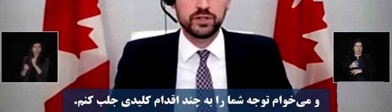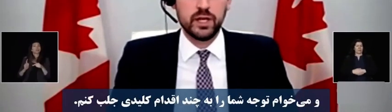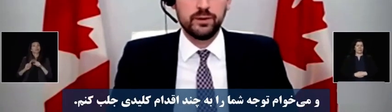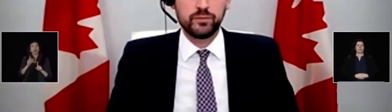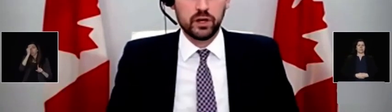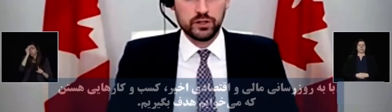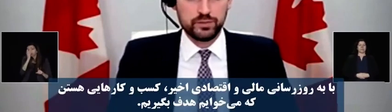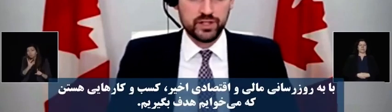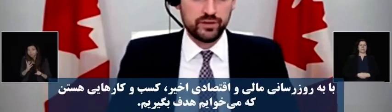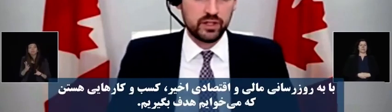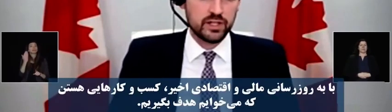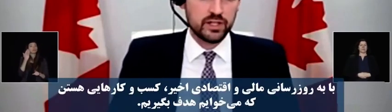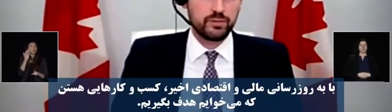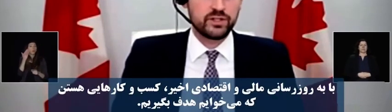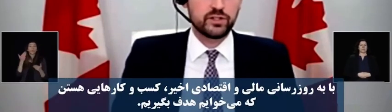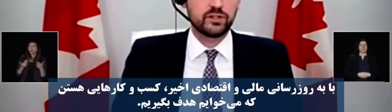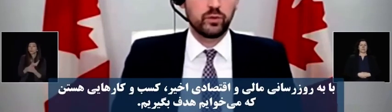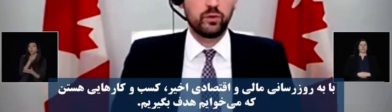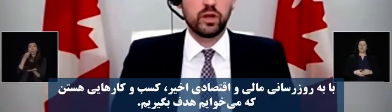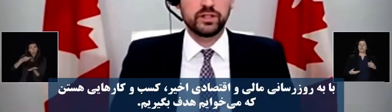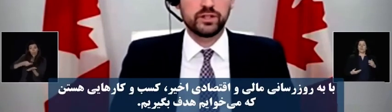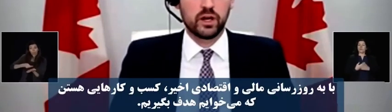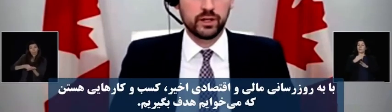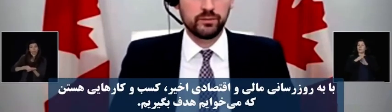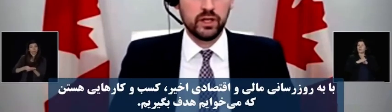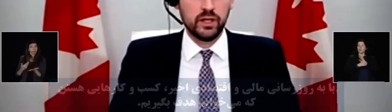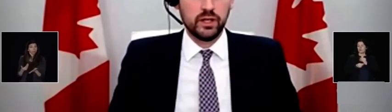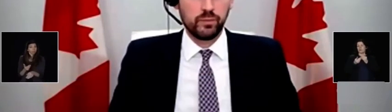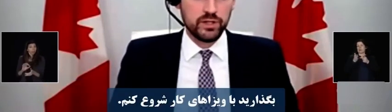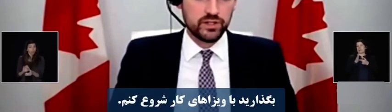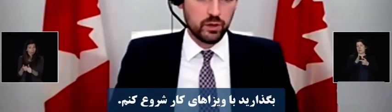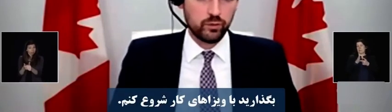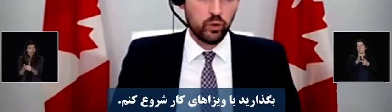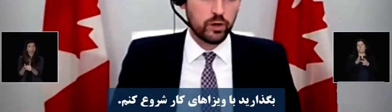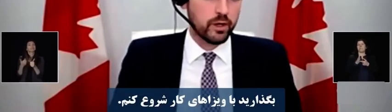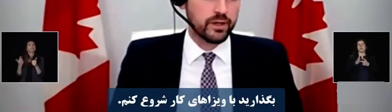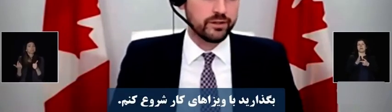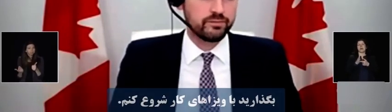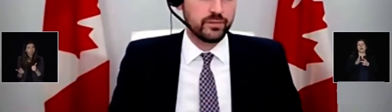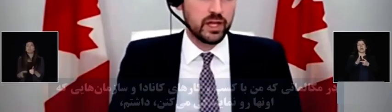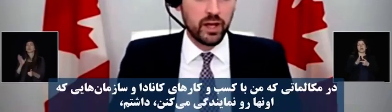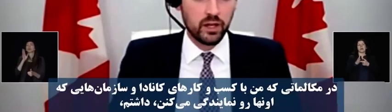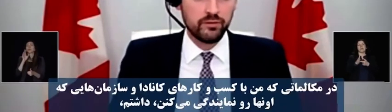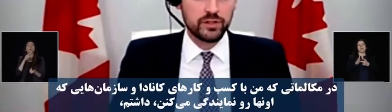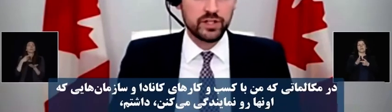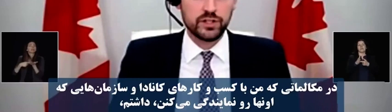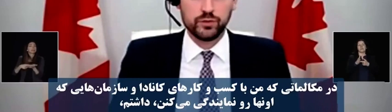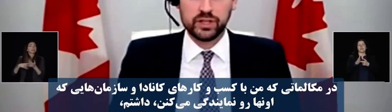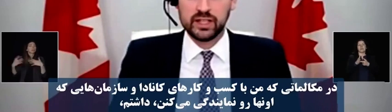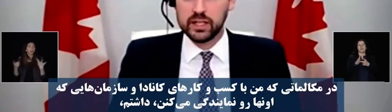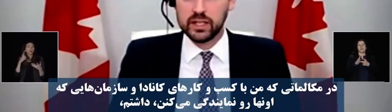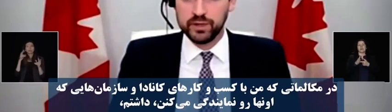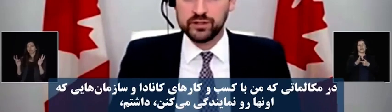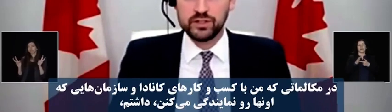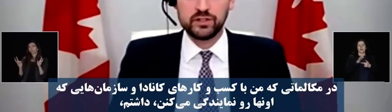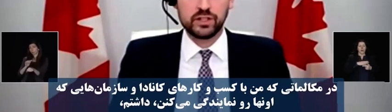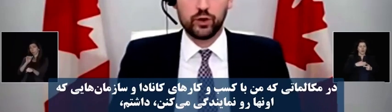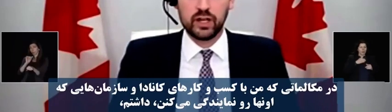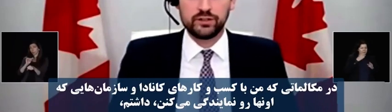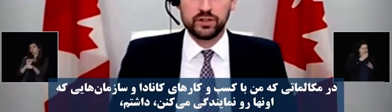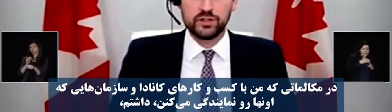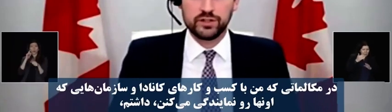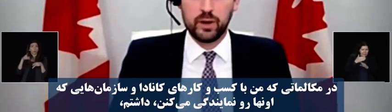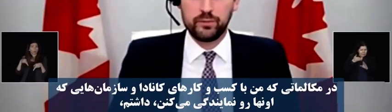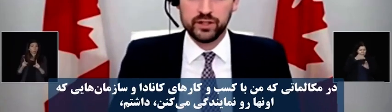update measures. There are specific lines of business that we want to be targeting. Let me start with work permits. In my conversations with Canadian businesses